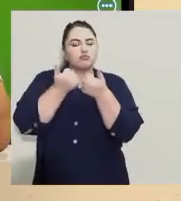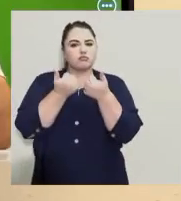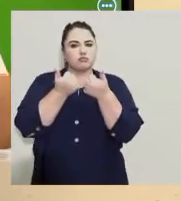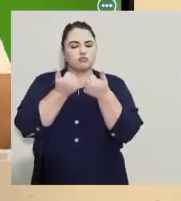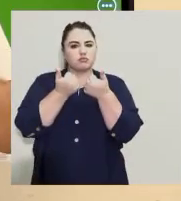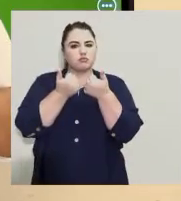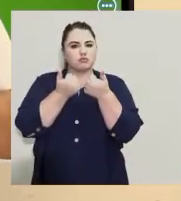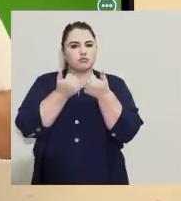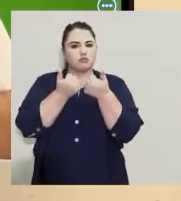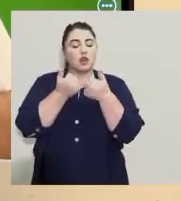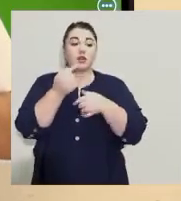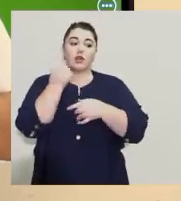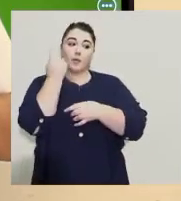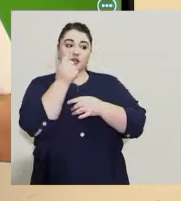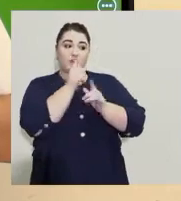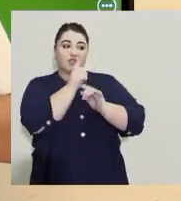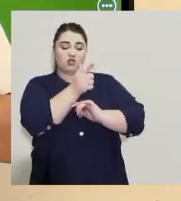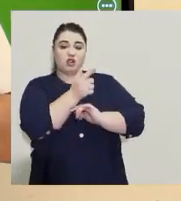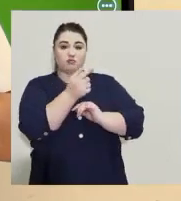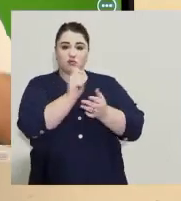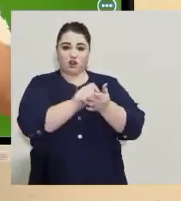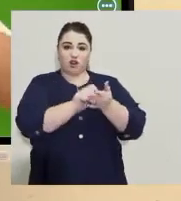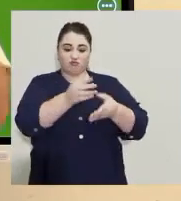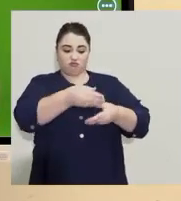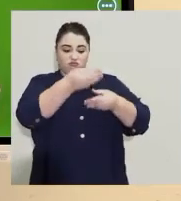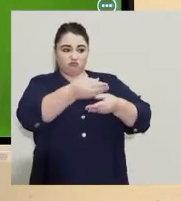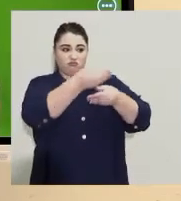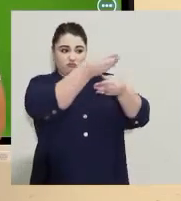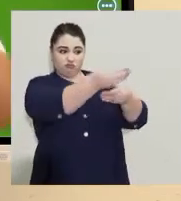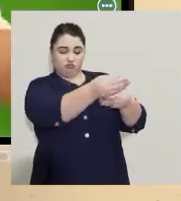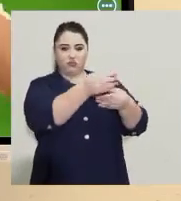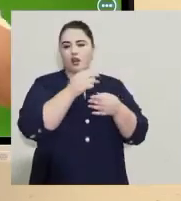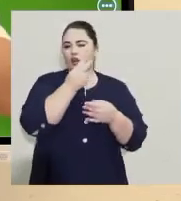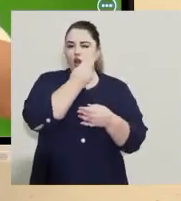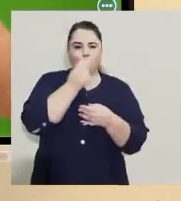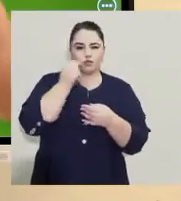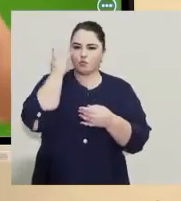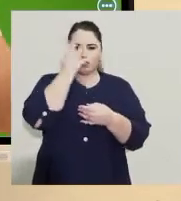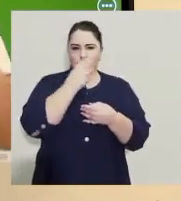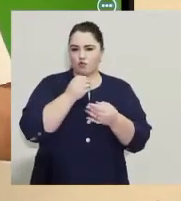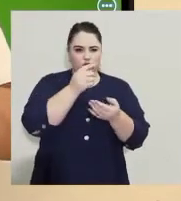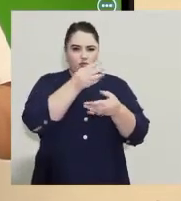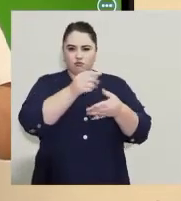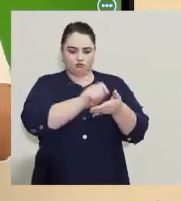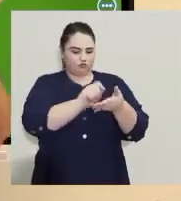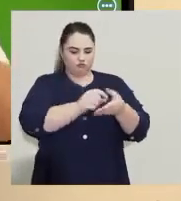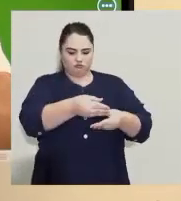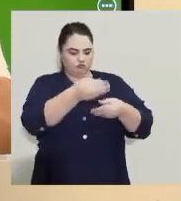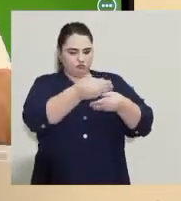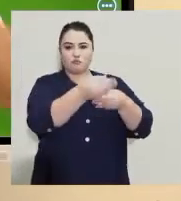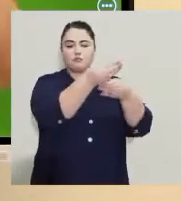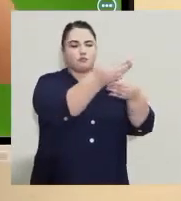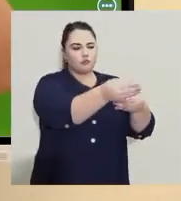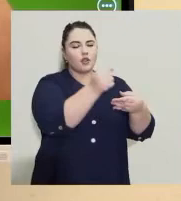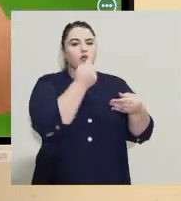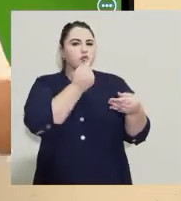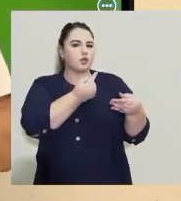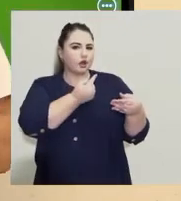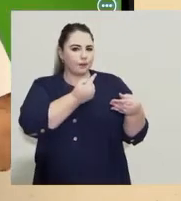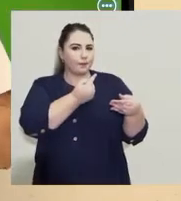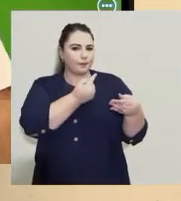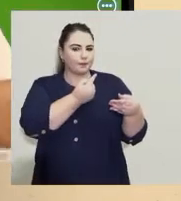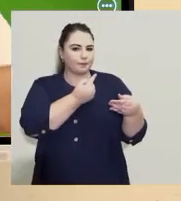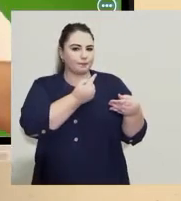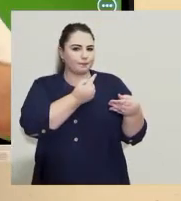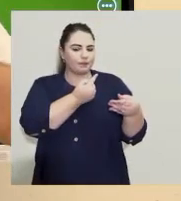well. And then you say to the principal, you write your report, and you make a nice cover and everything, it looks beautiful, and you write